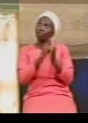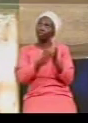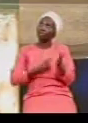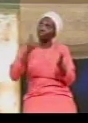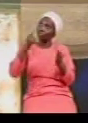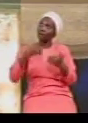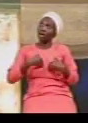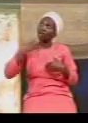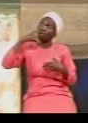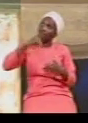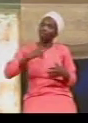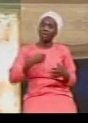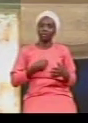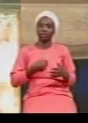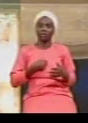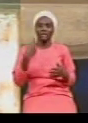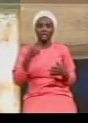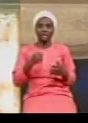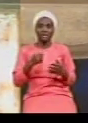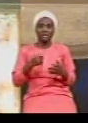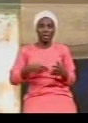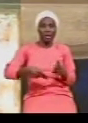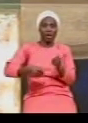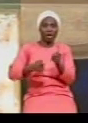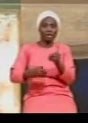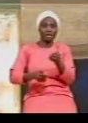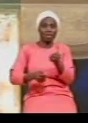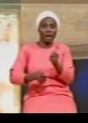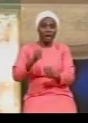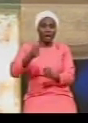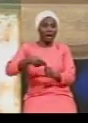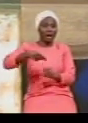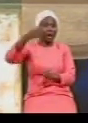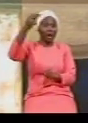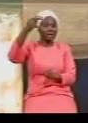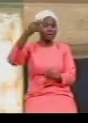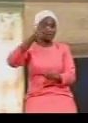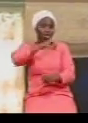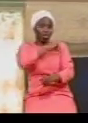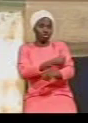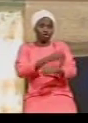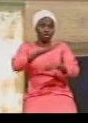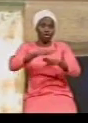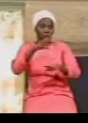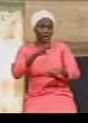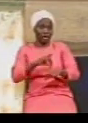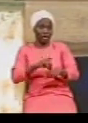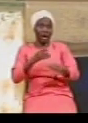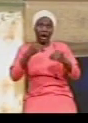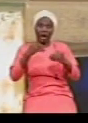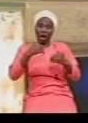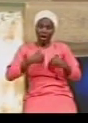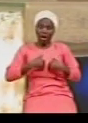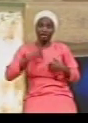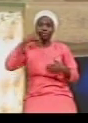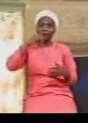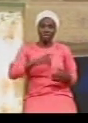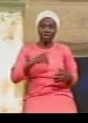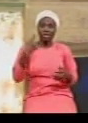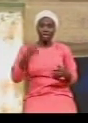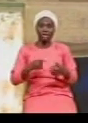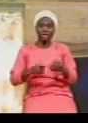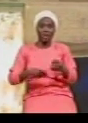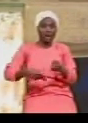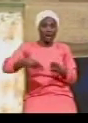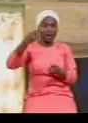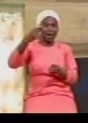me. The highest authority on earth has commanded me. The highest authority among